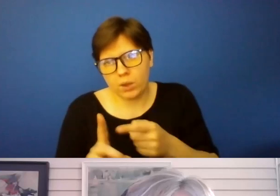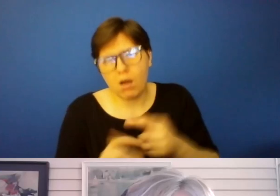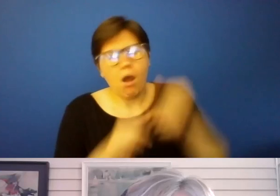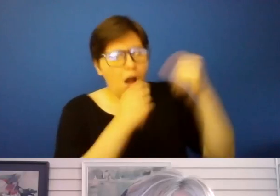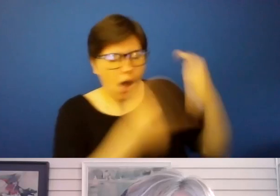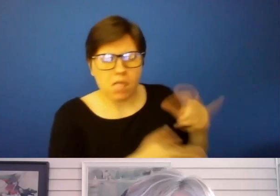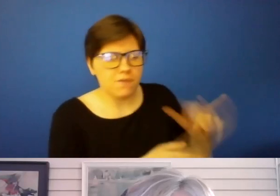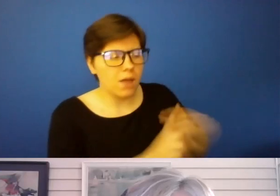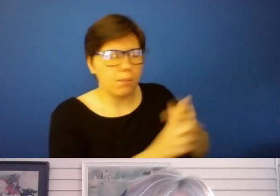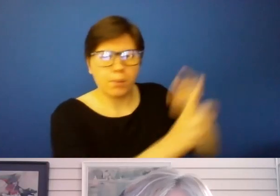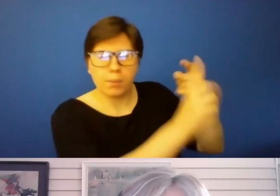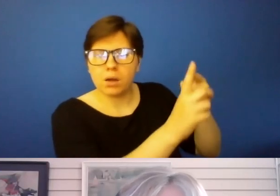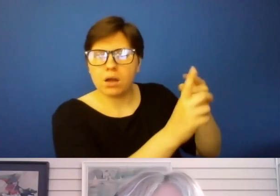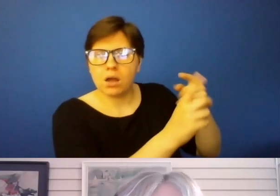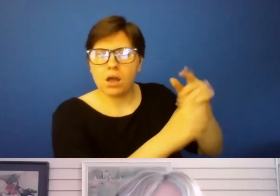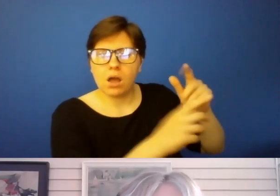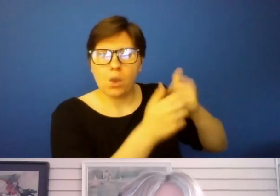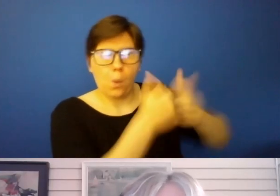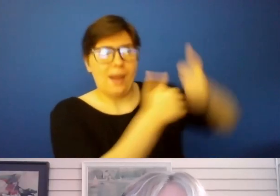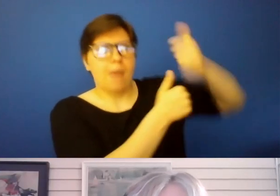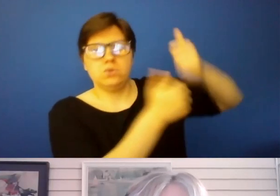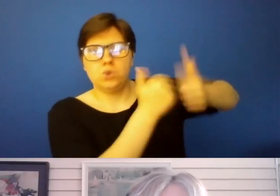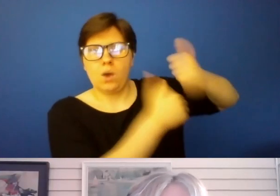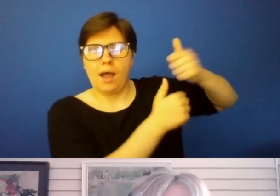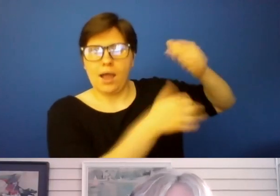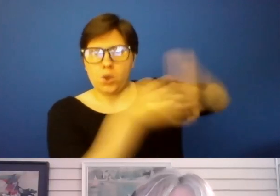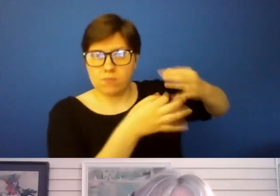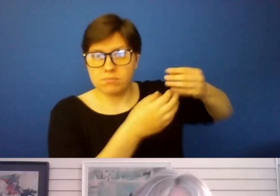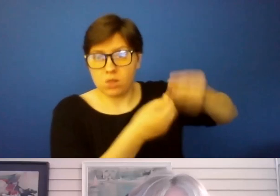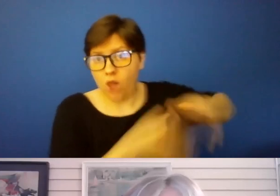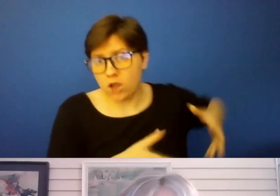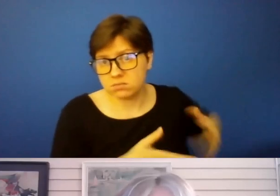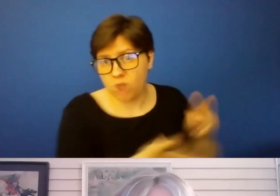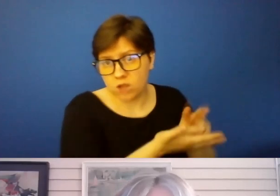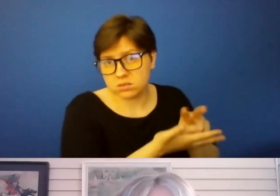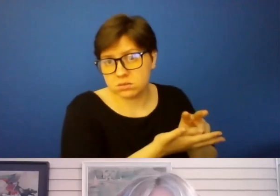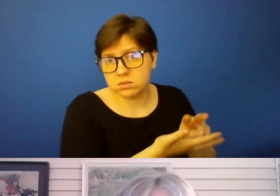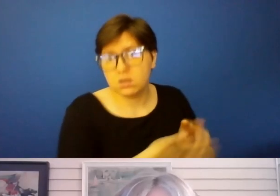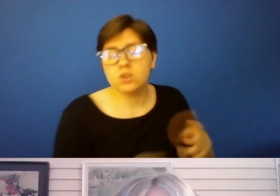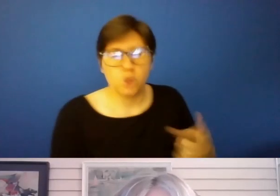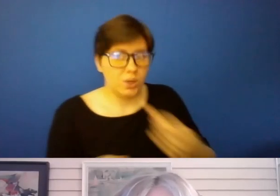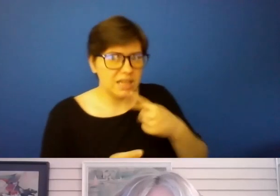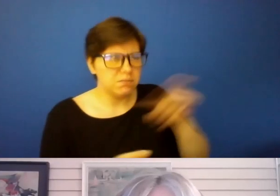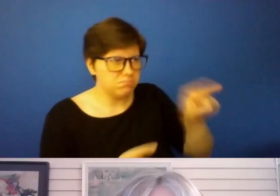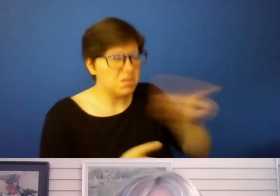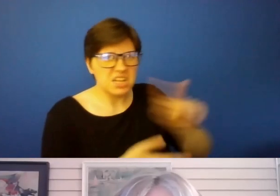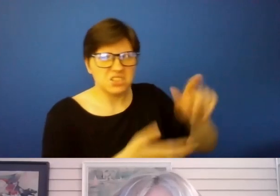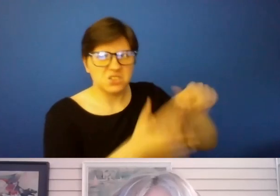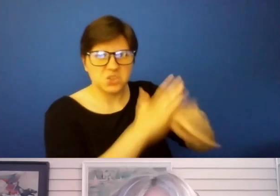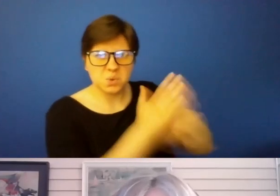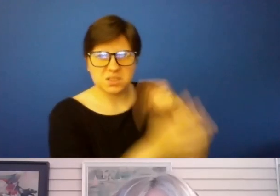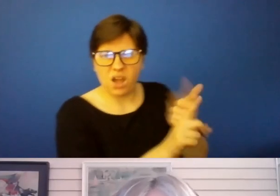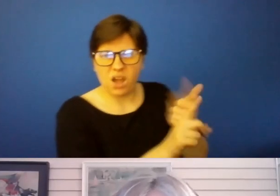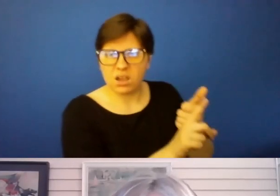the state's high court and every one of them lost. So everyone said this is suicide, at least as far as